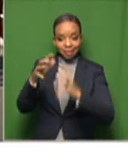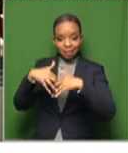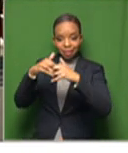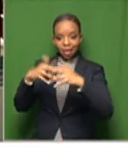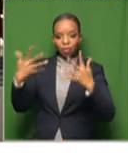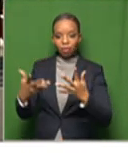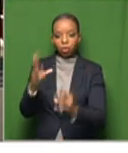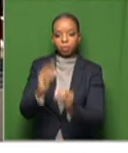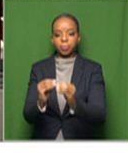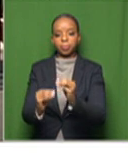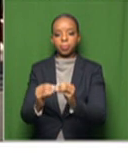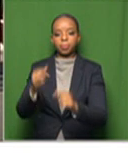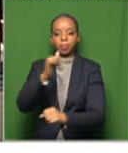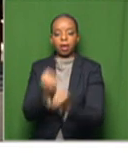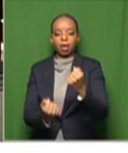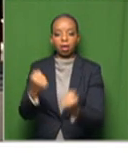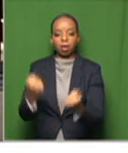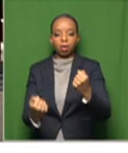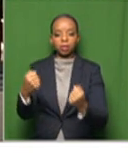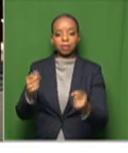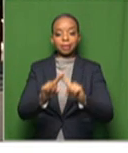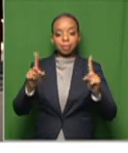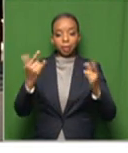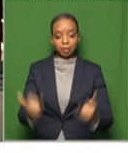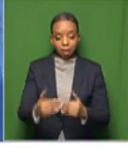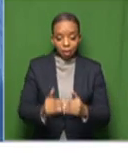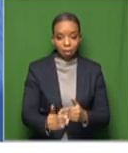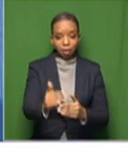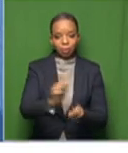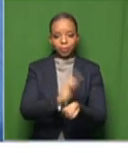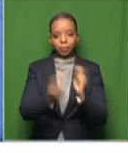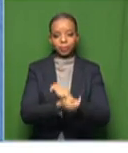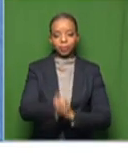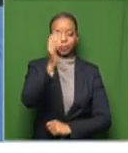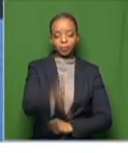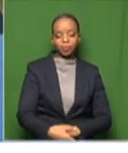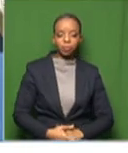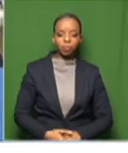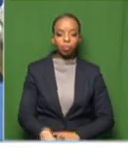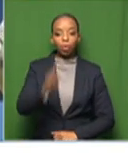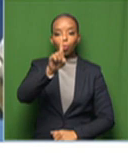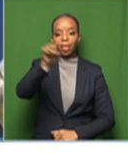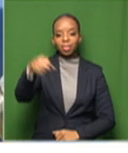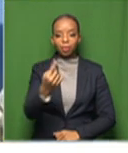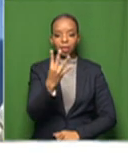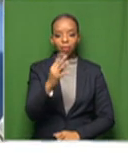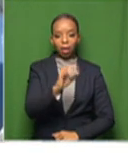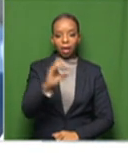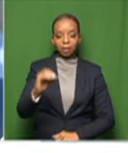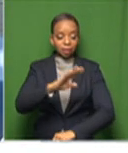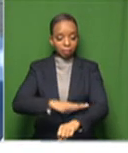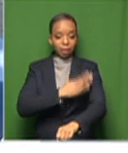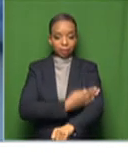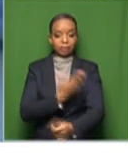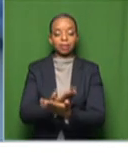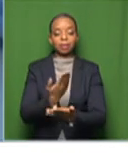factory. History will from now on view it differently. 1,400 beds will be available during the